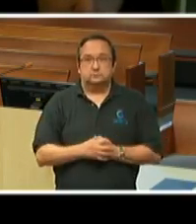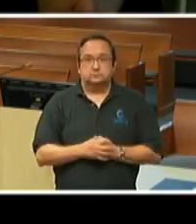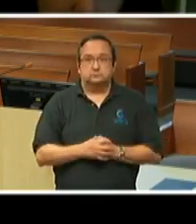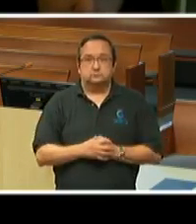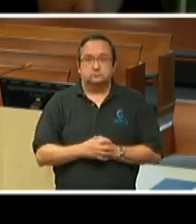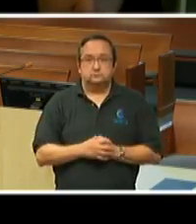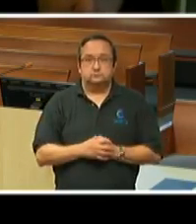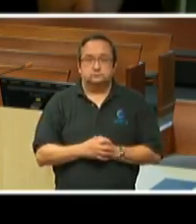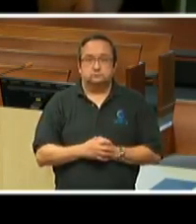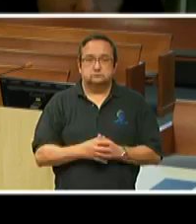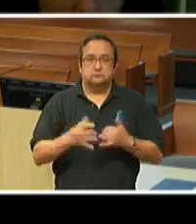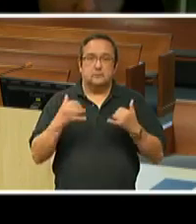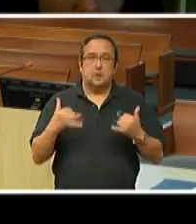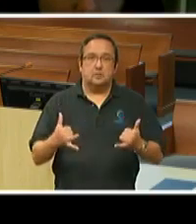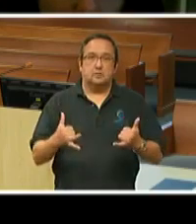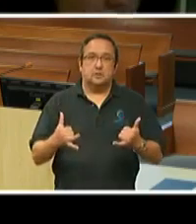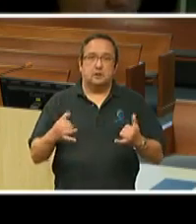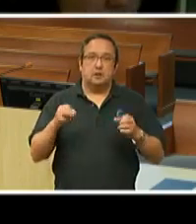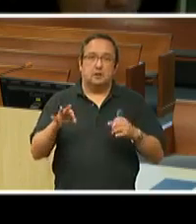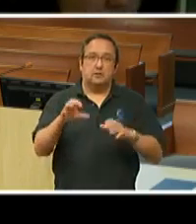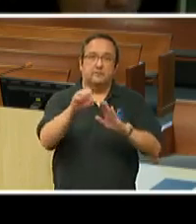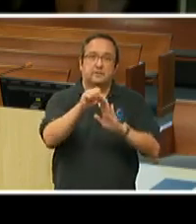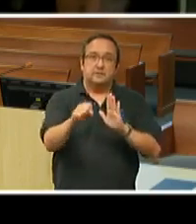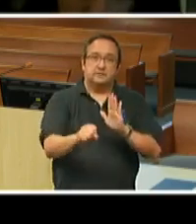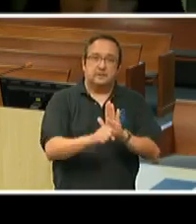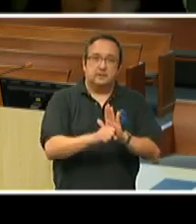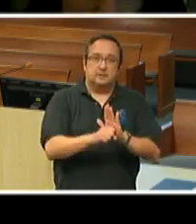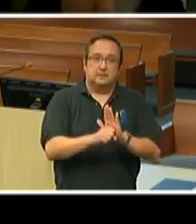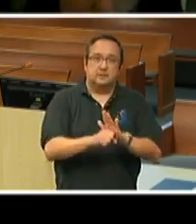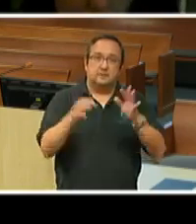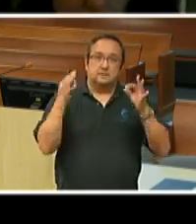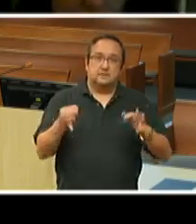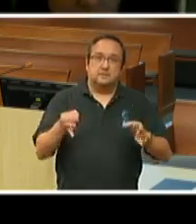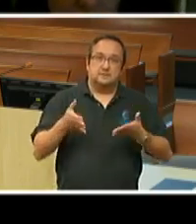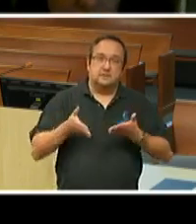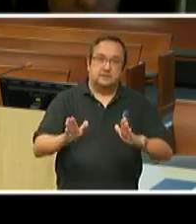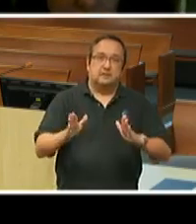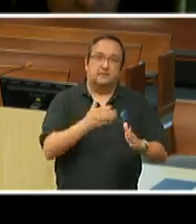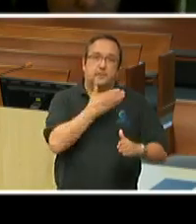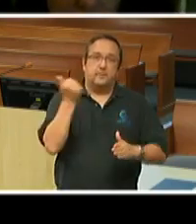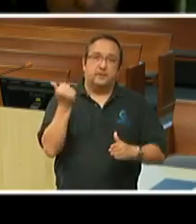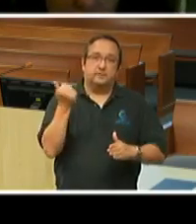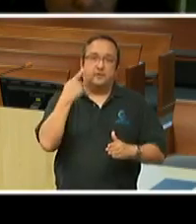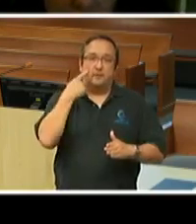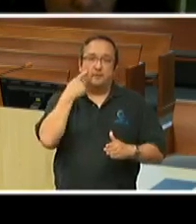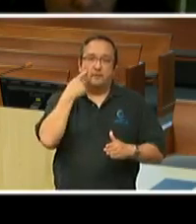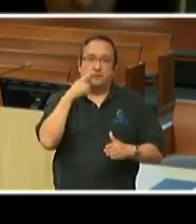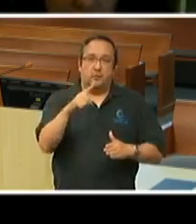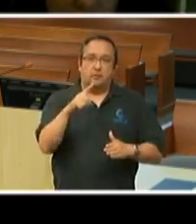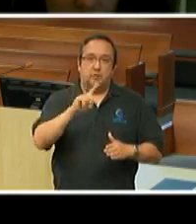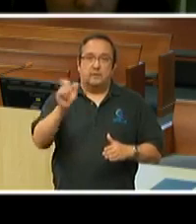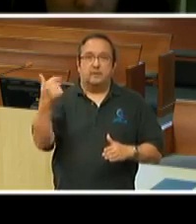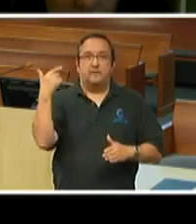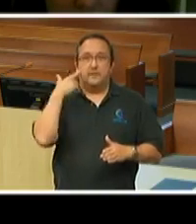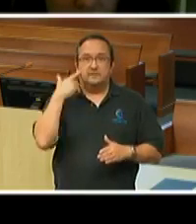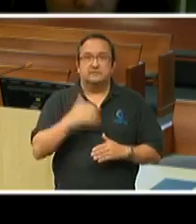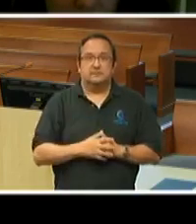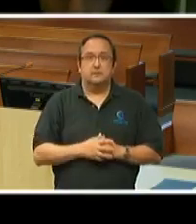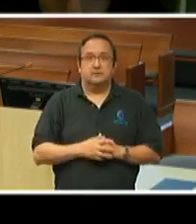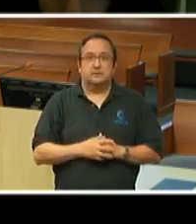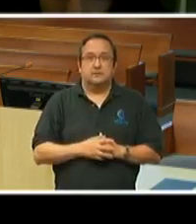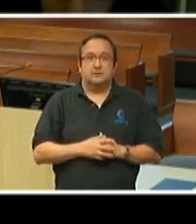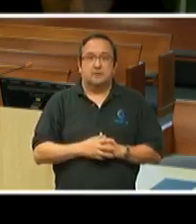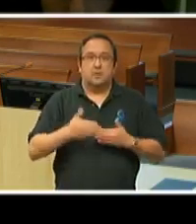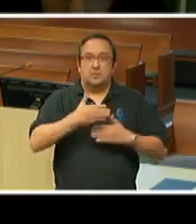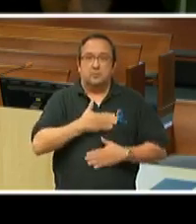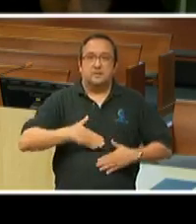It's the current position of the state that these decisions are best left up to left entirely to local governments. And we appreciate